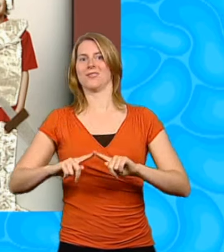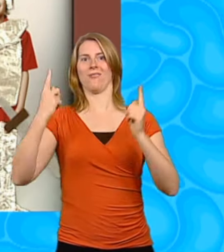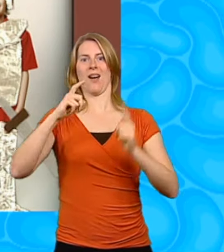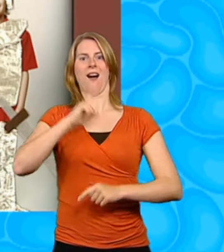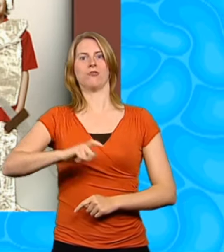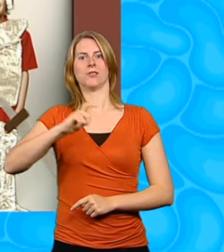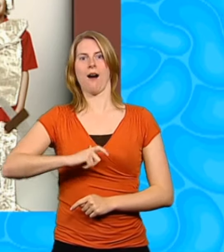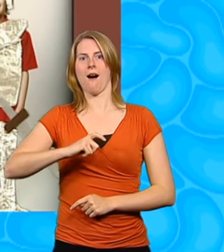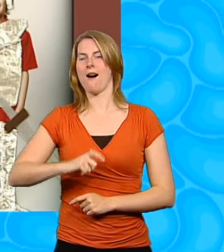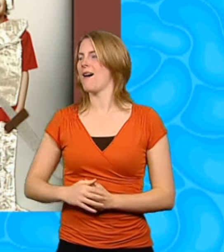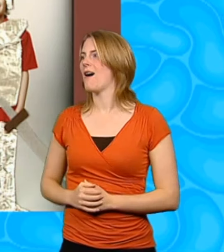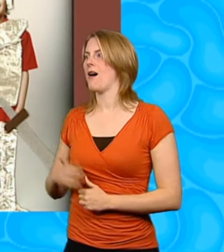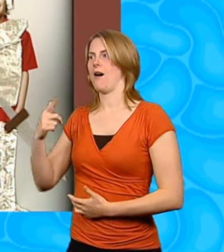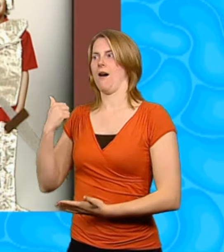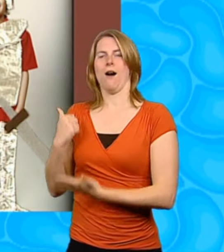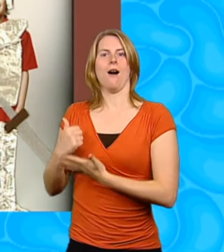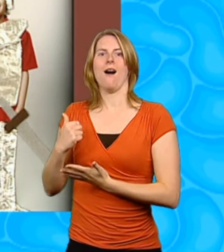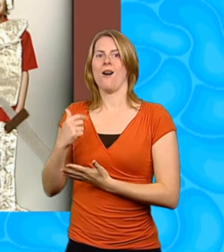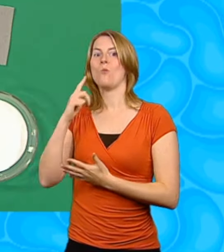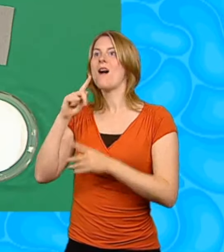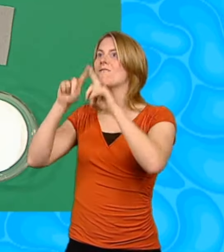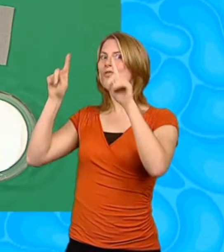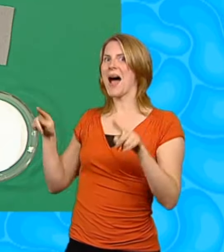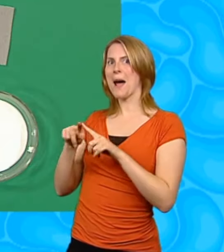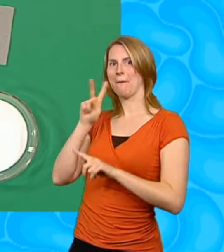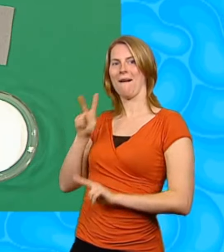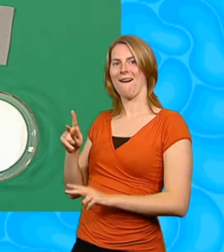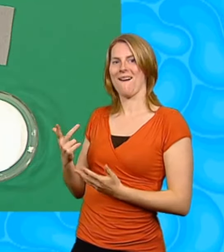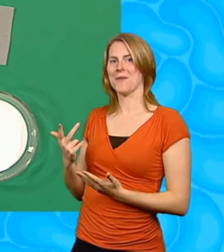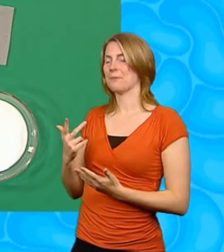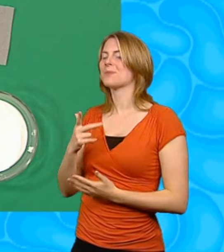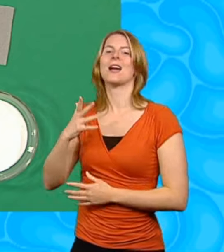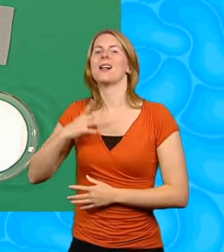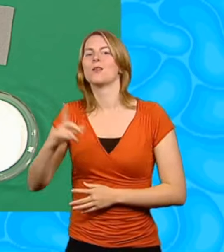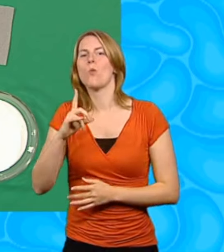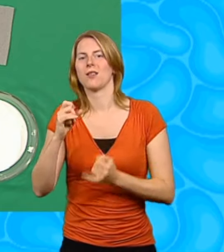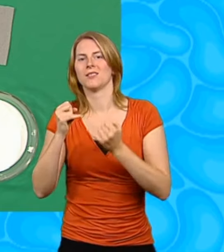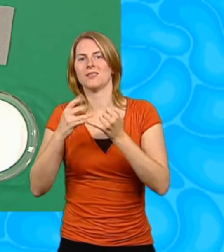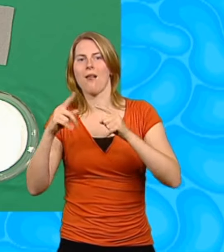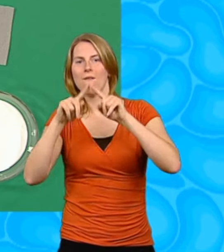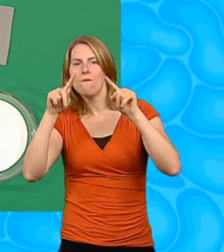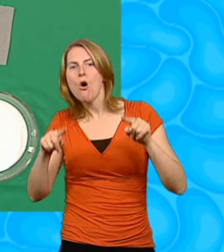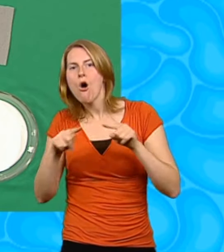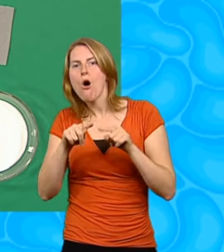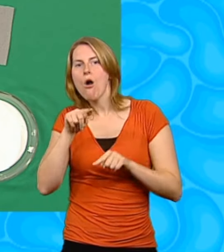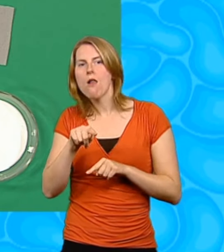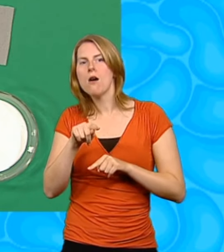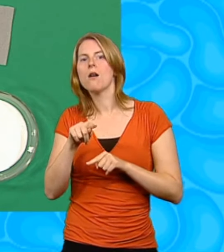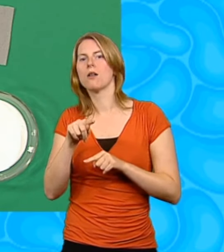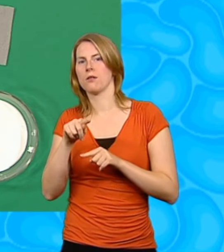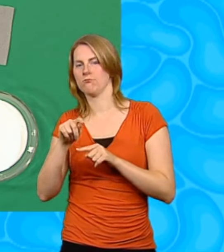character, and it's so good that you will be able to frame it. You'll need some foil, some felt, some